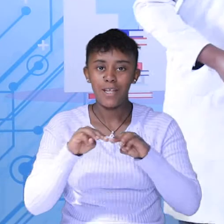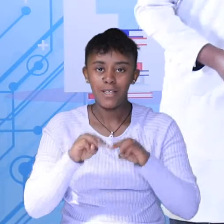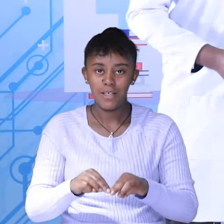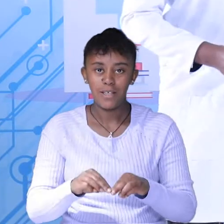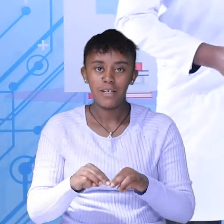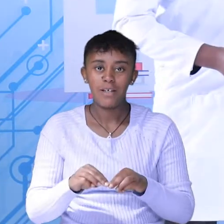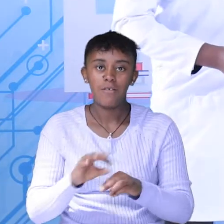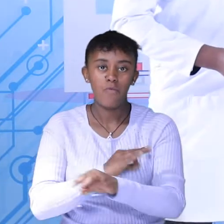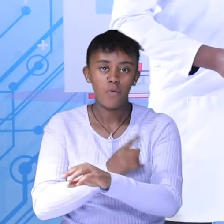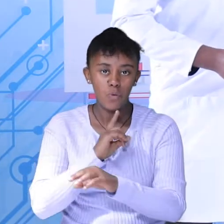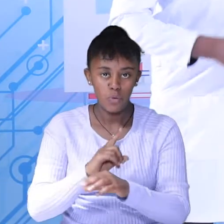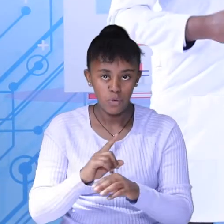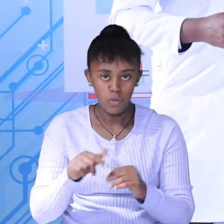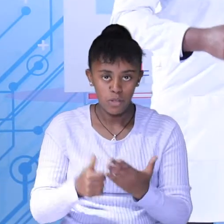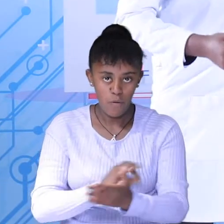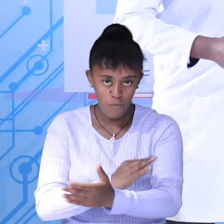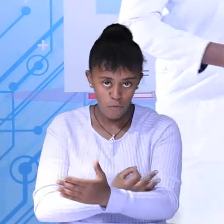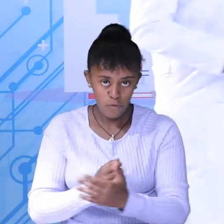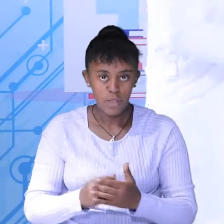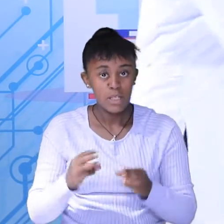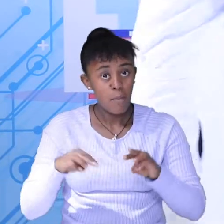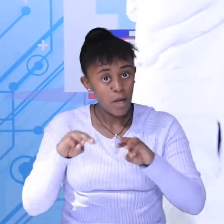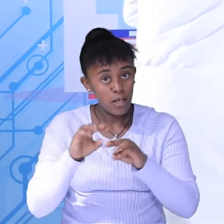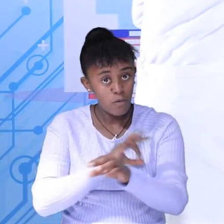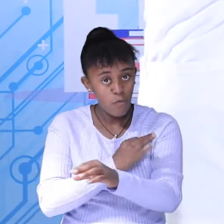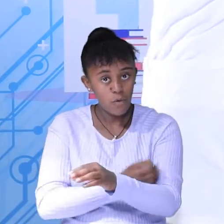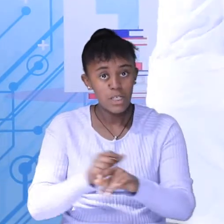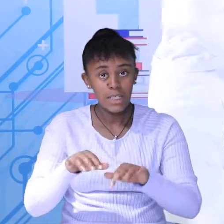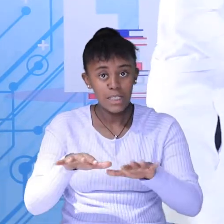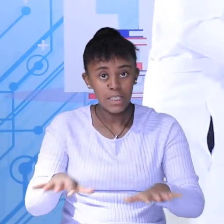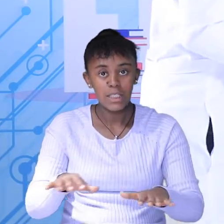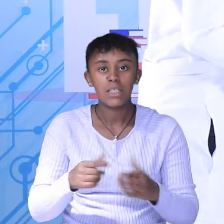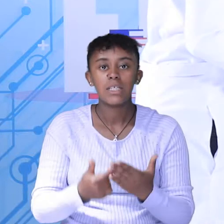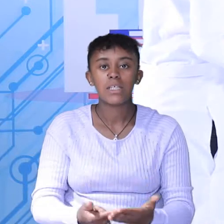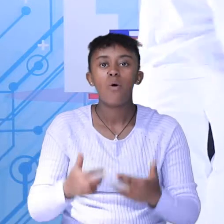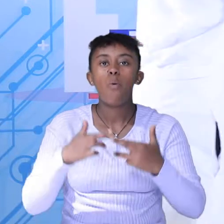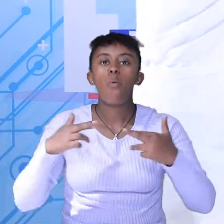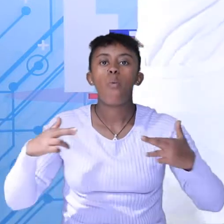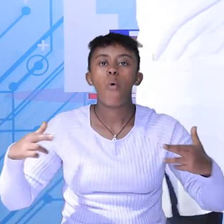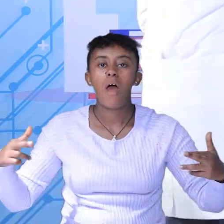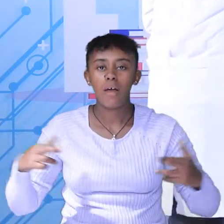to determine the force, the magnetic force exerted on this wire as